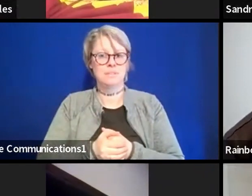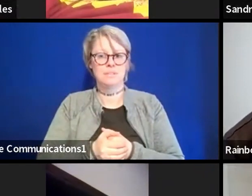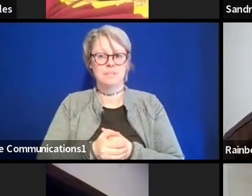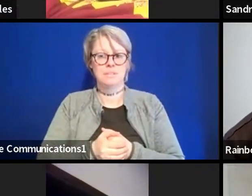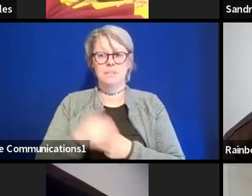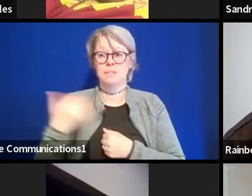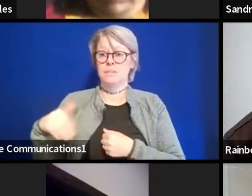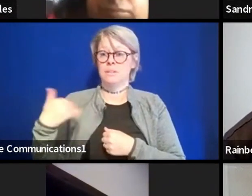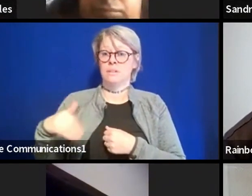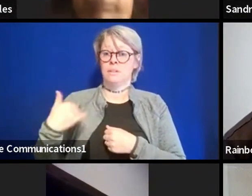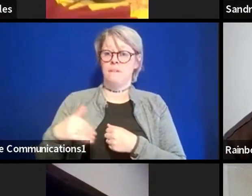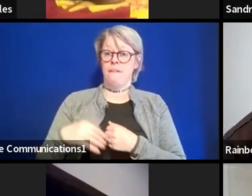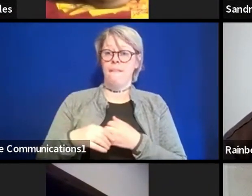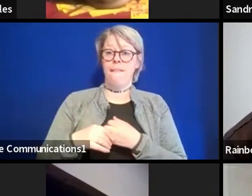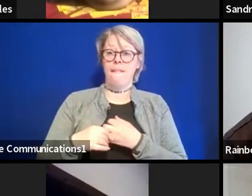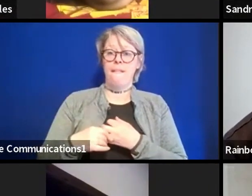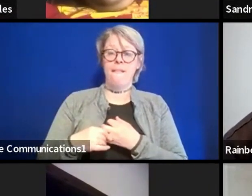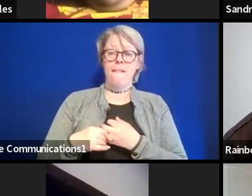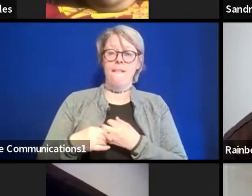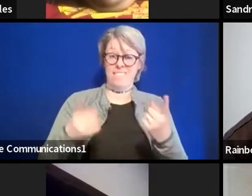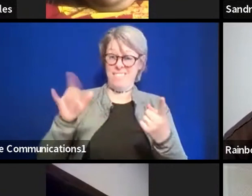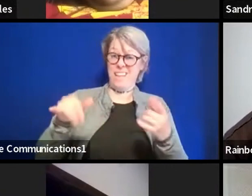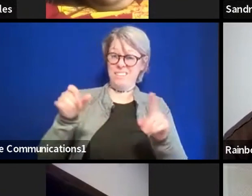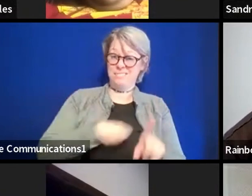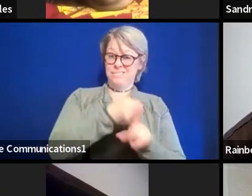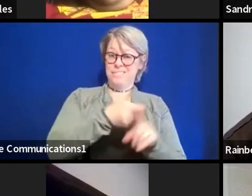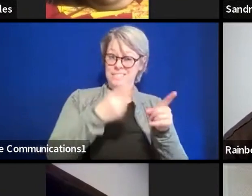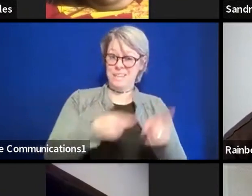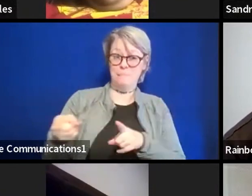want. All of these things are happening,